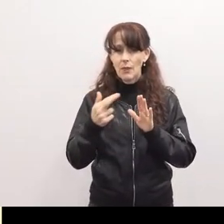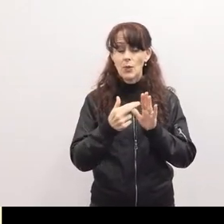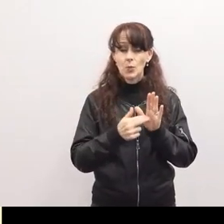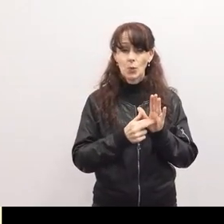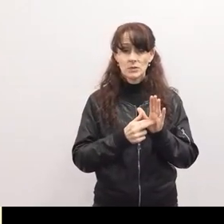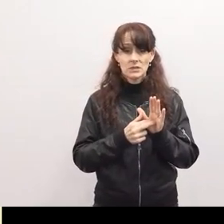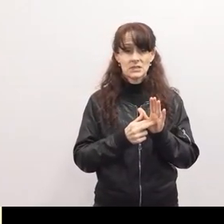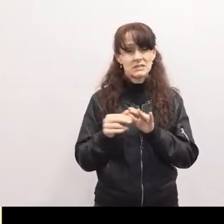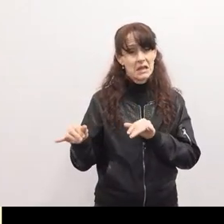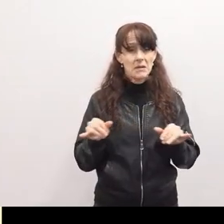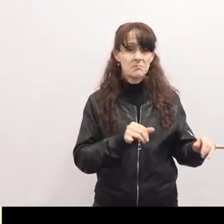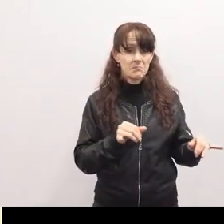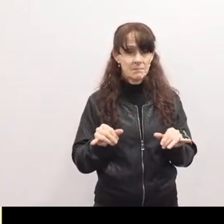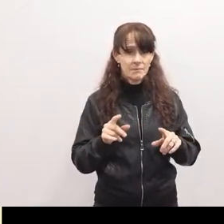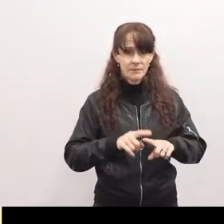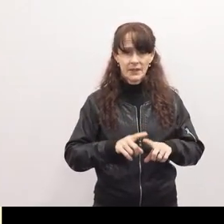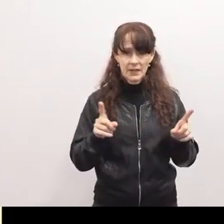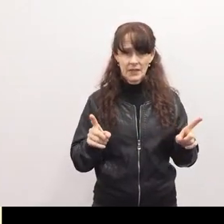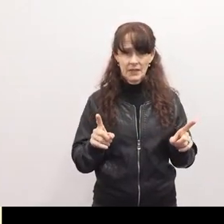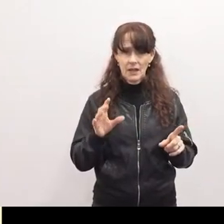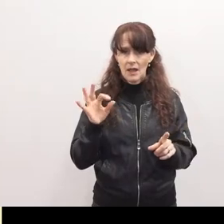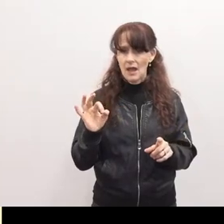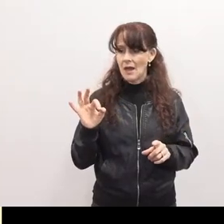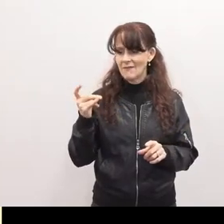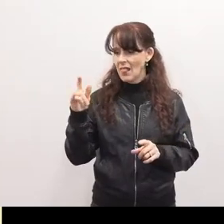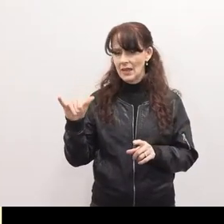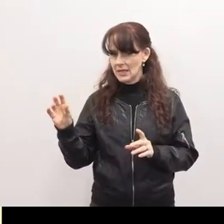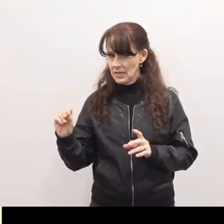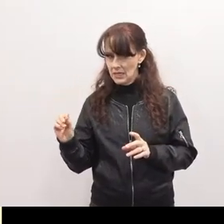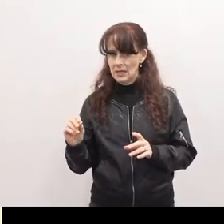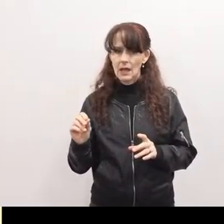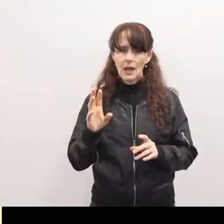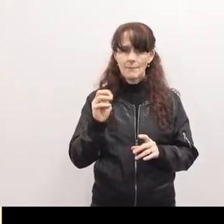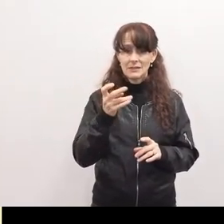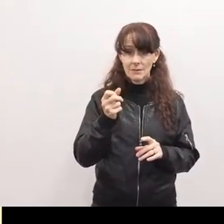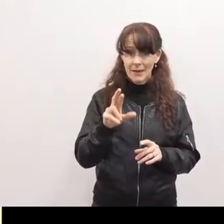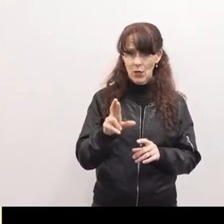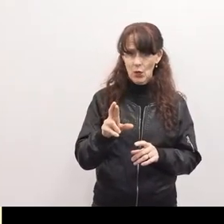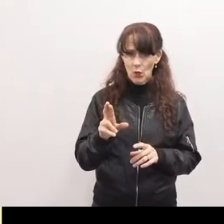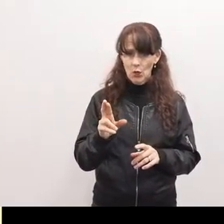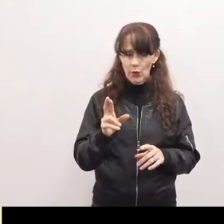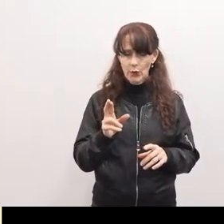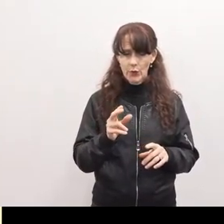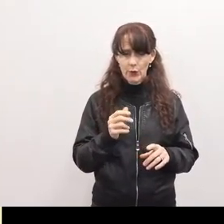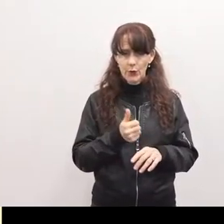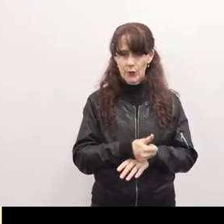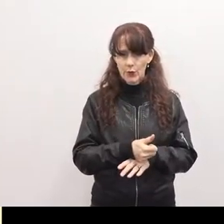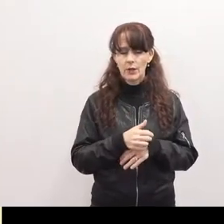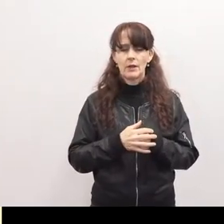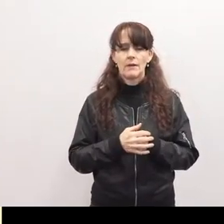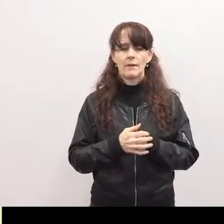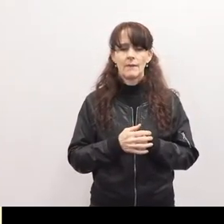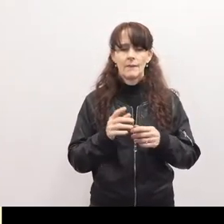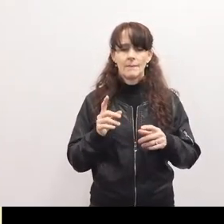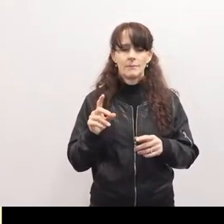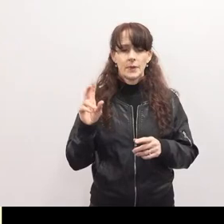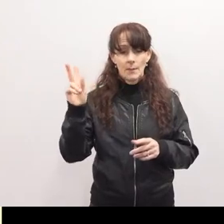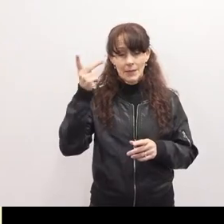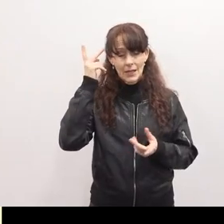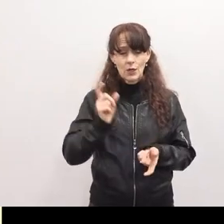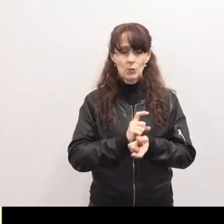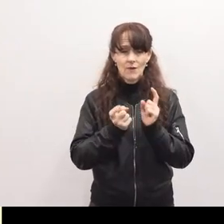same. The difference is it's not a felony, it's a misdemeanor. And the other difference is that with the Political